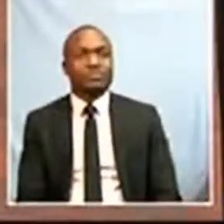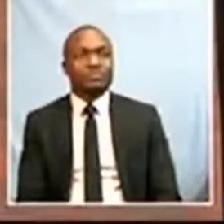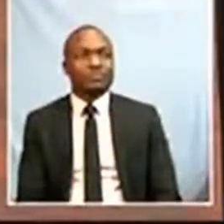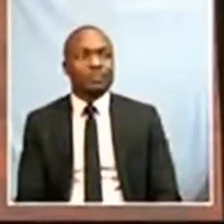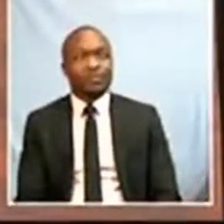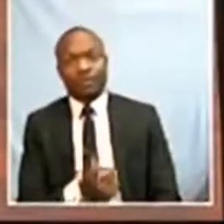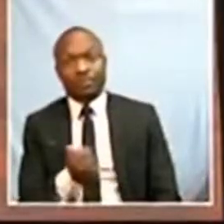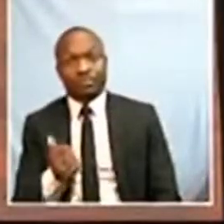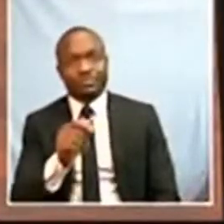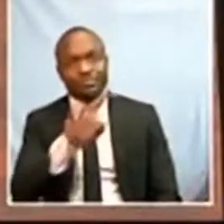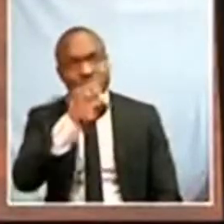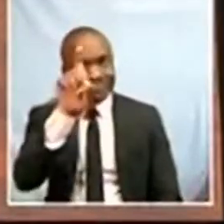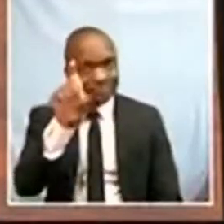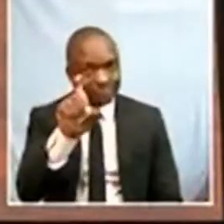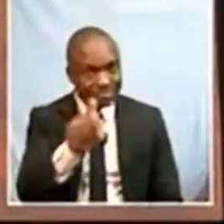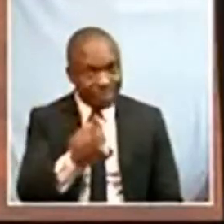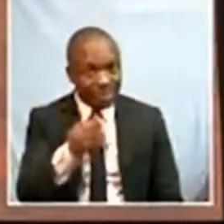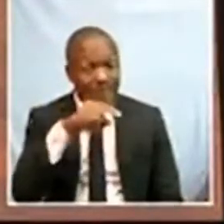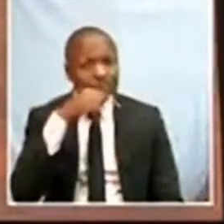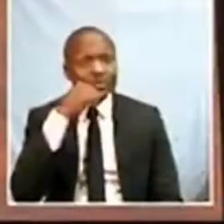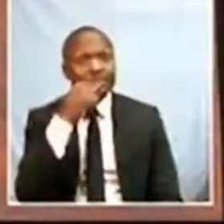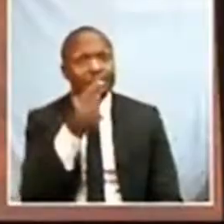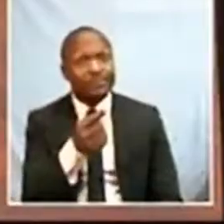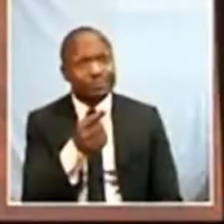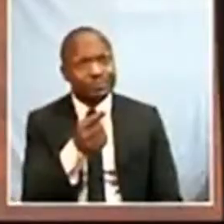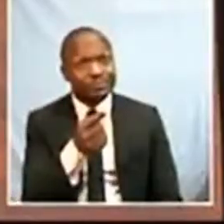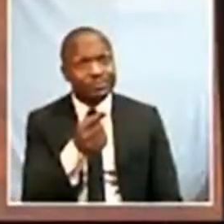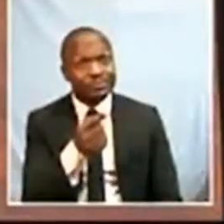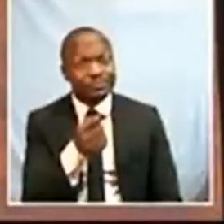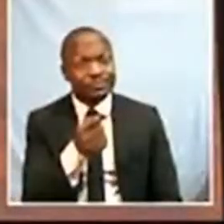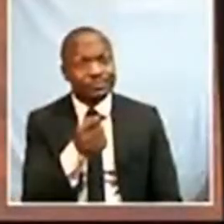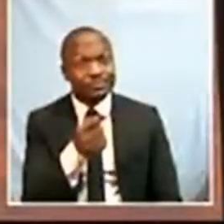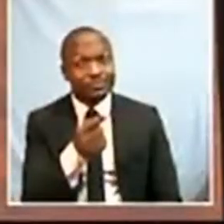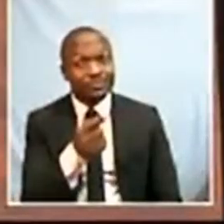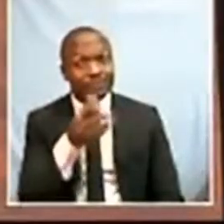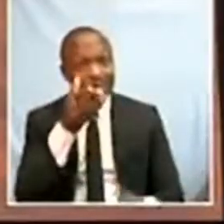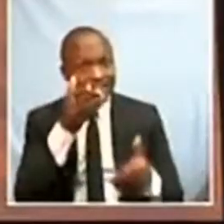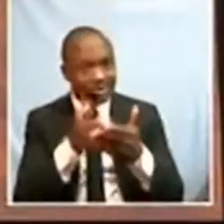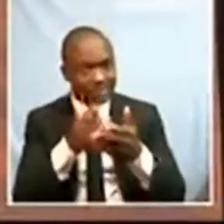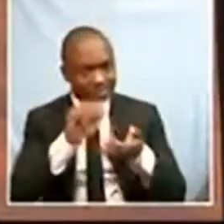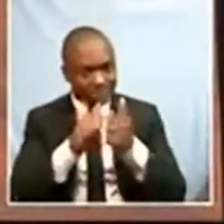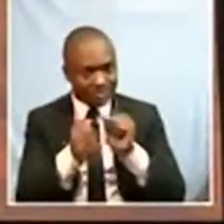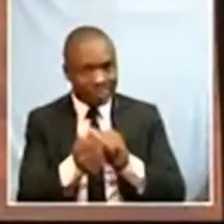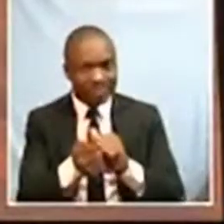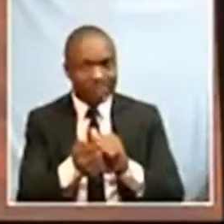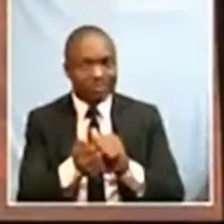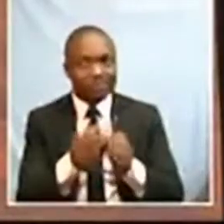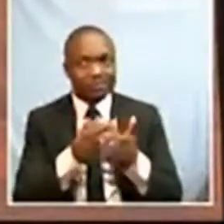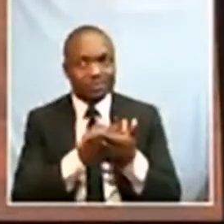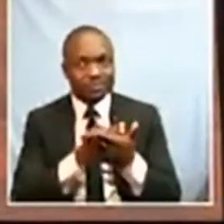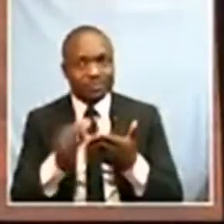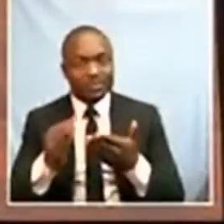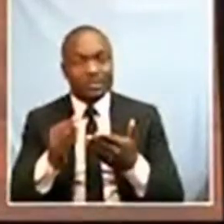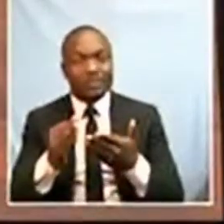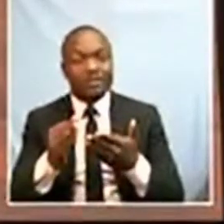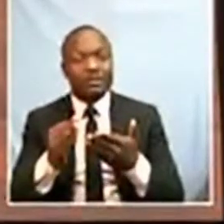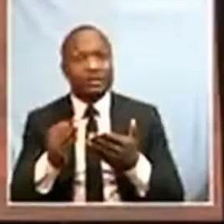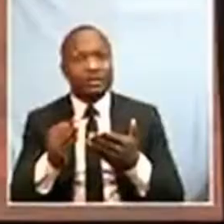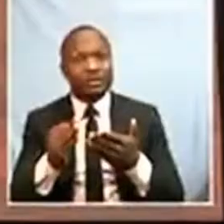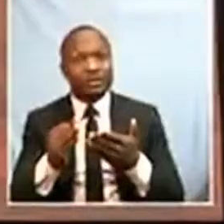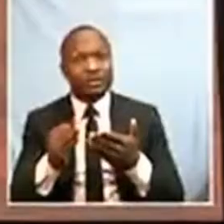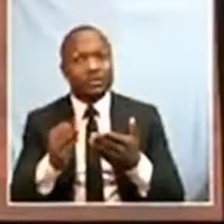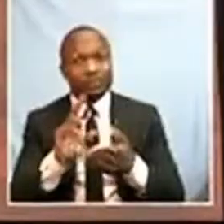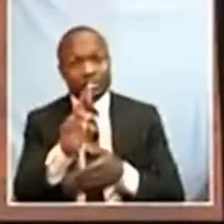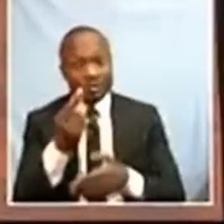The other question is, are we saying that this query, failure to recover loans, it will